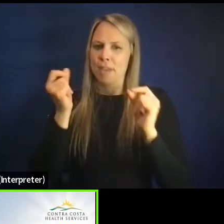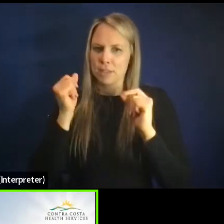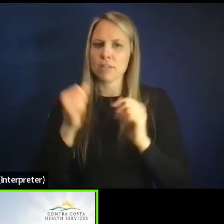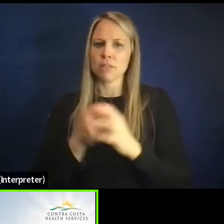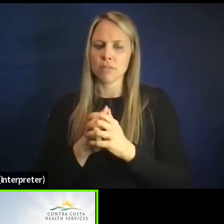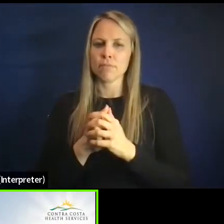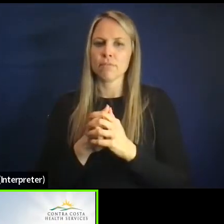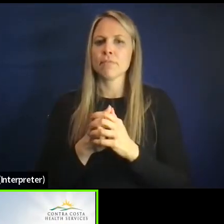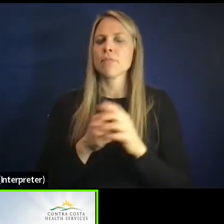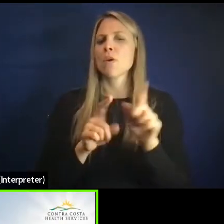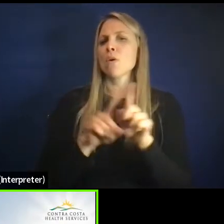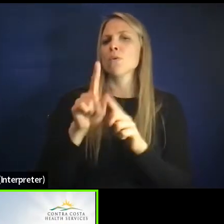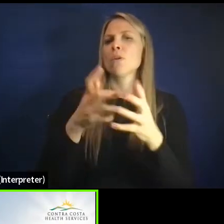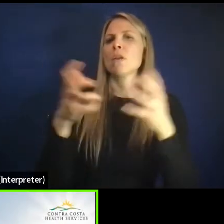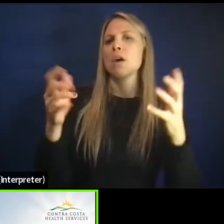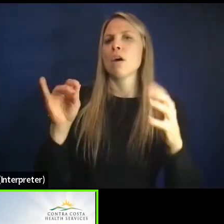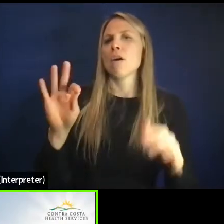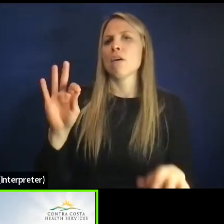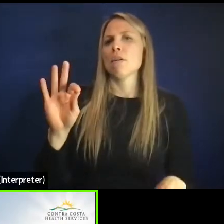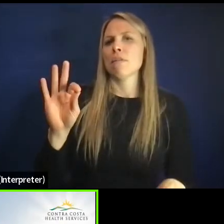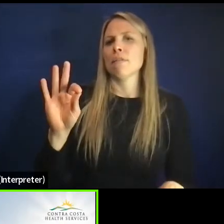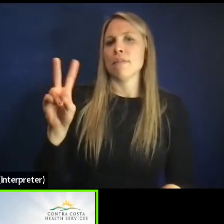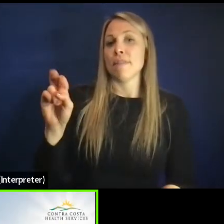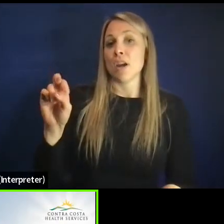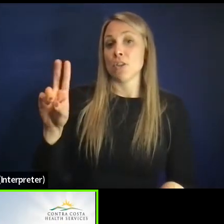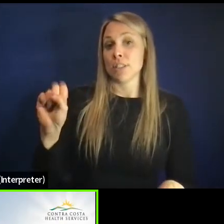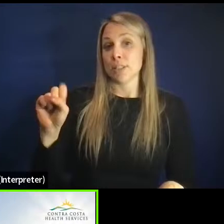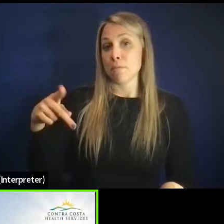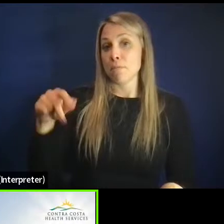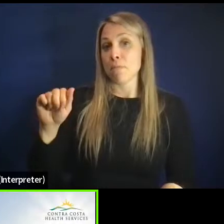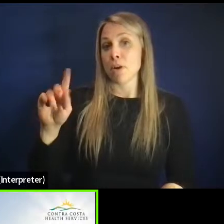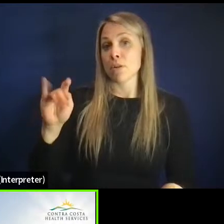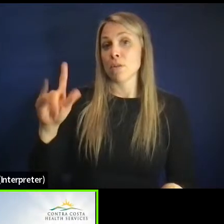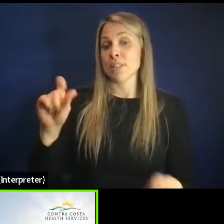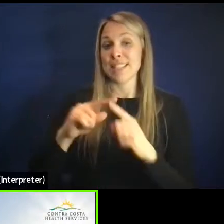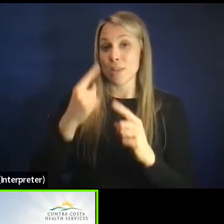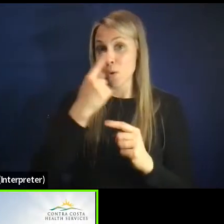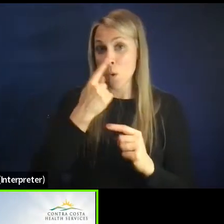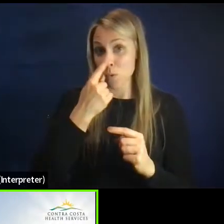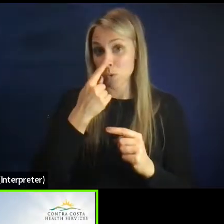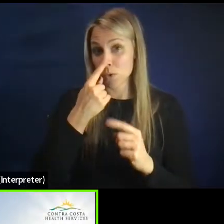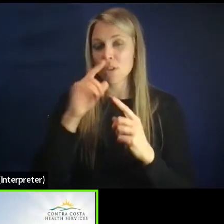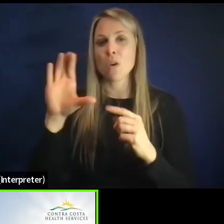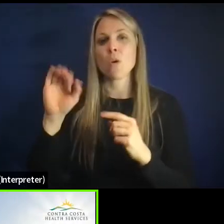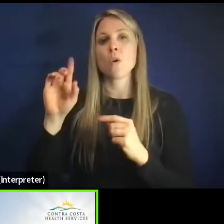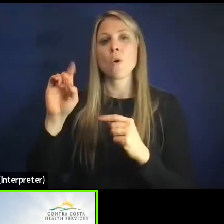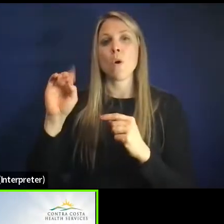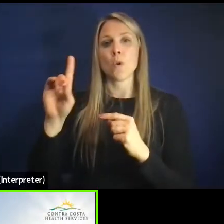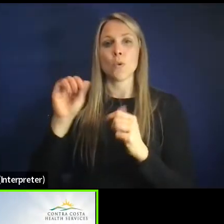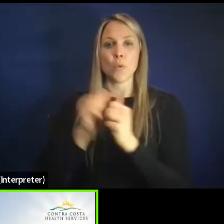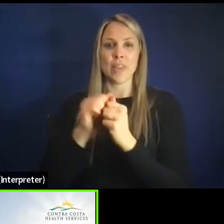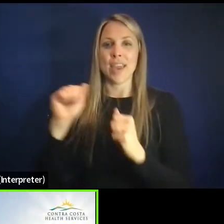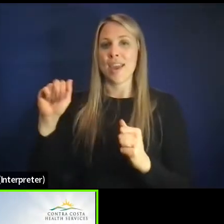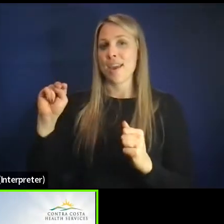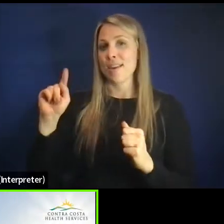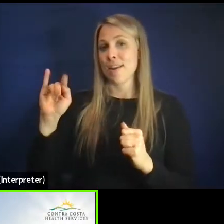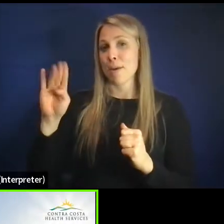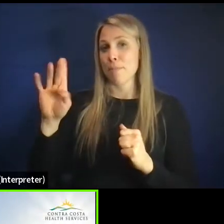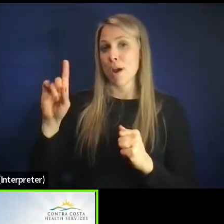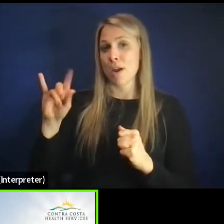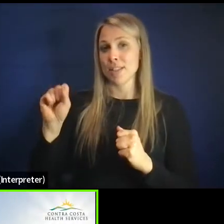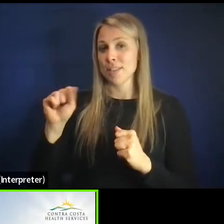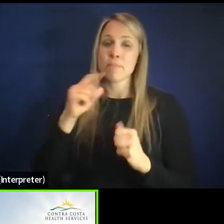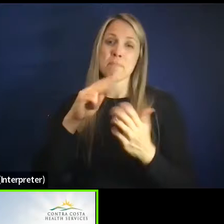And also a lot of those virus particles in the nose are kind of coated with antibodies, so they may not be as